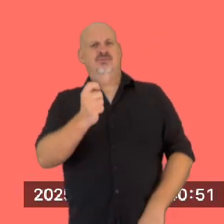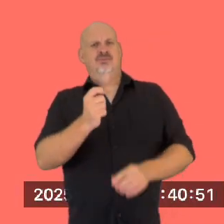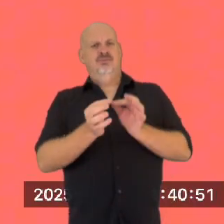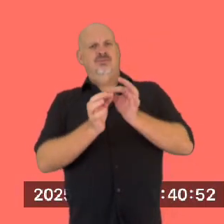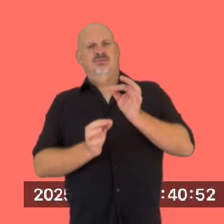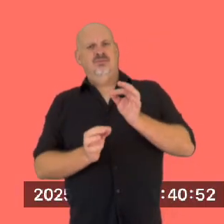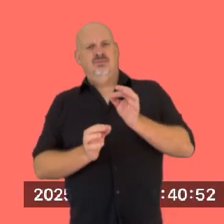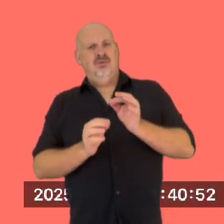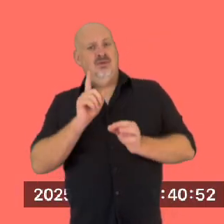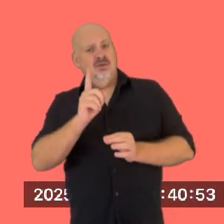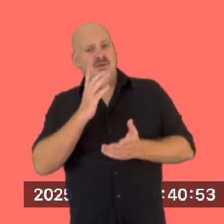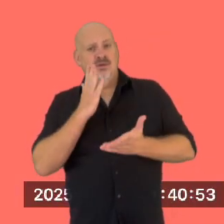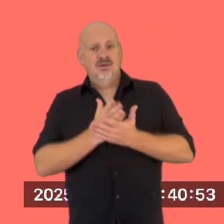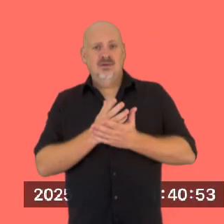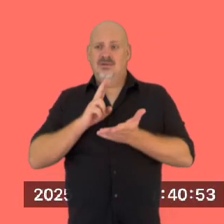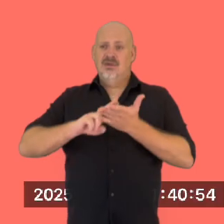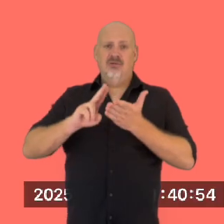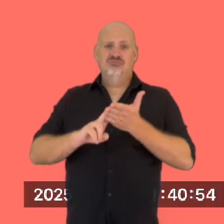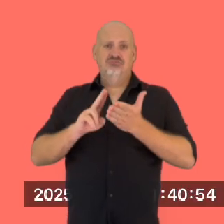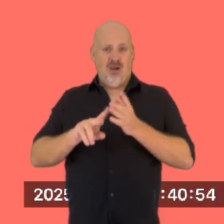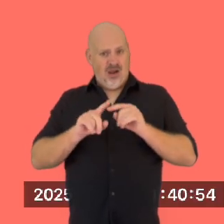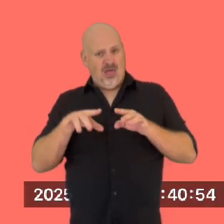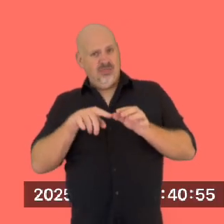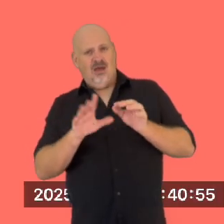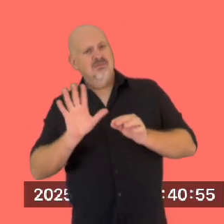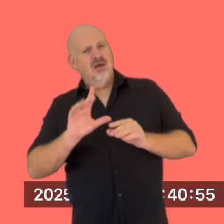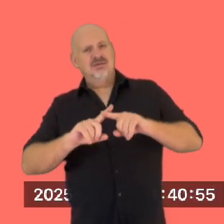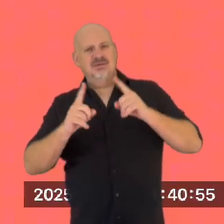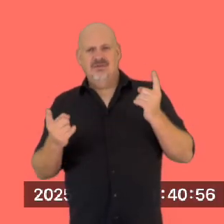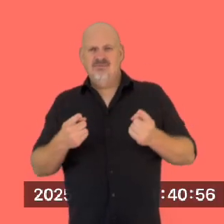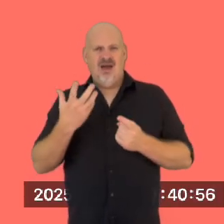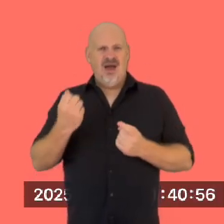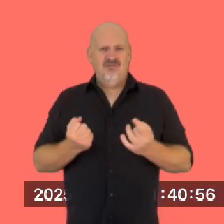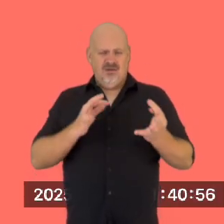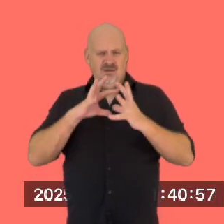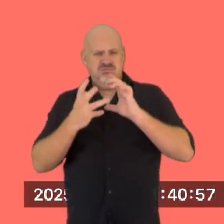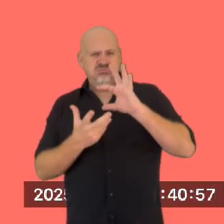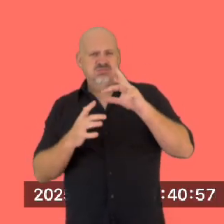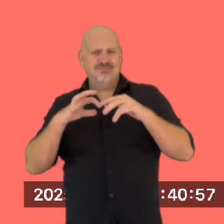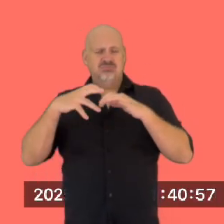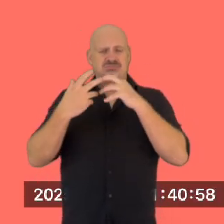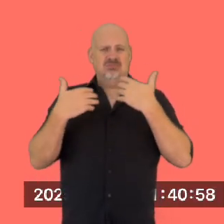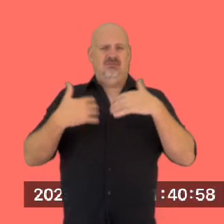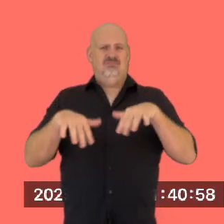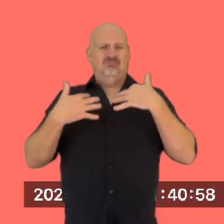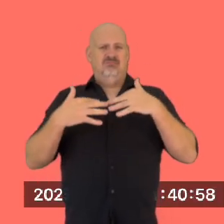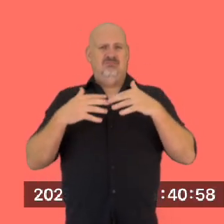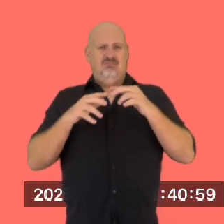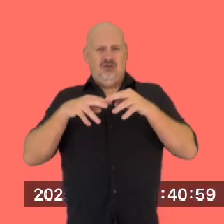cut stem. They, of course, do not appear in the world like that. They have the most